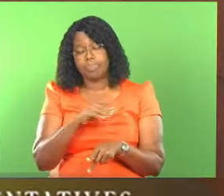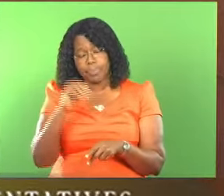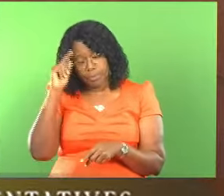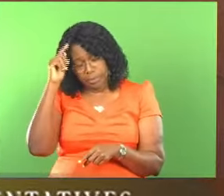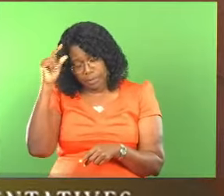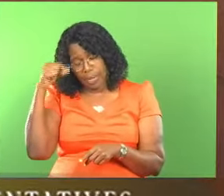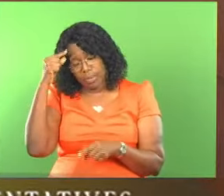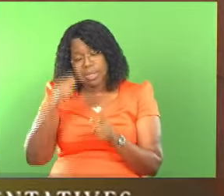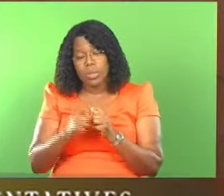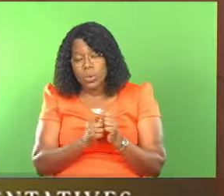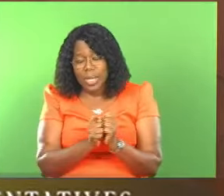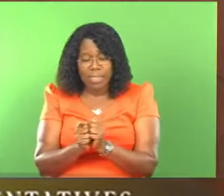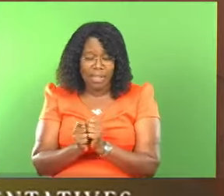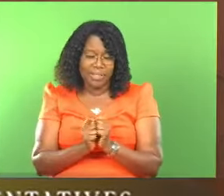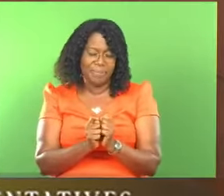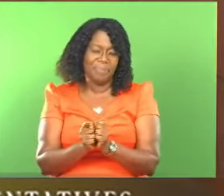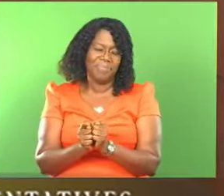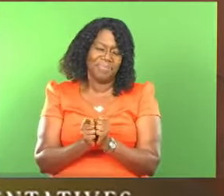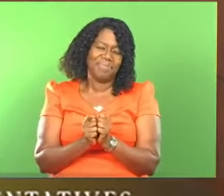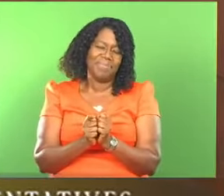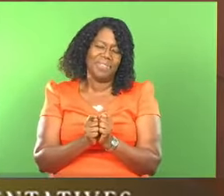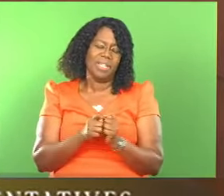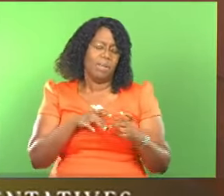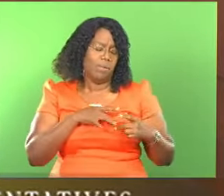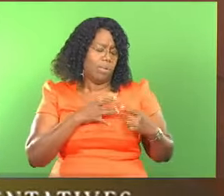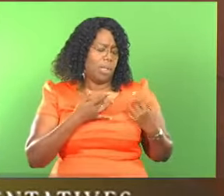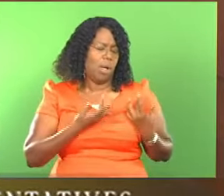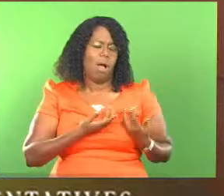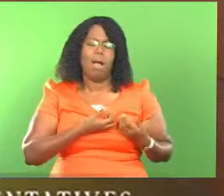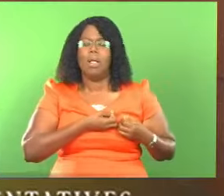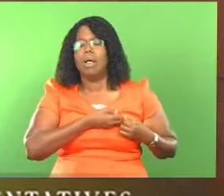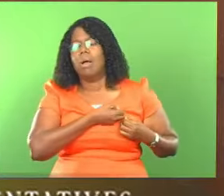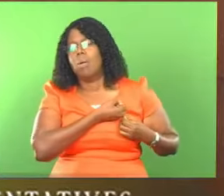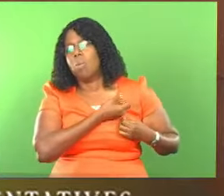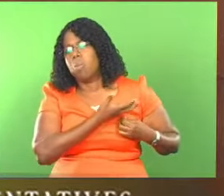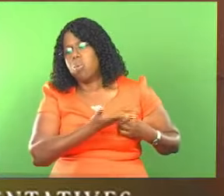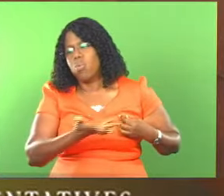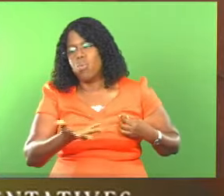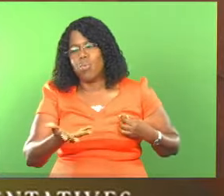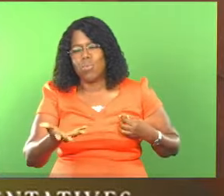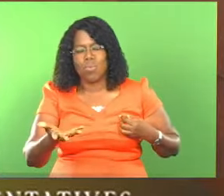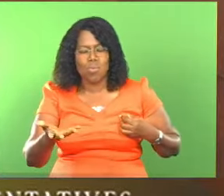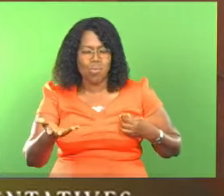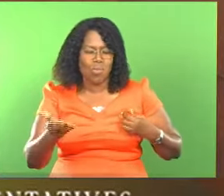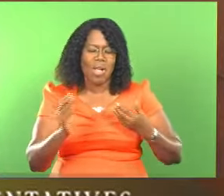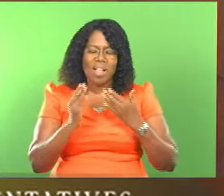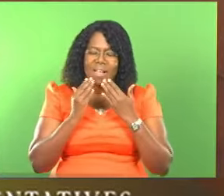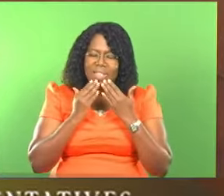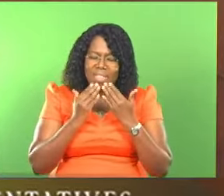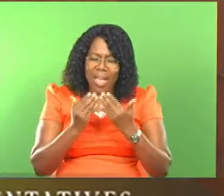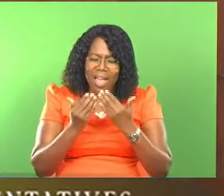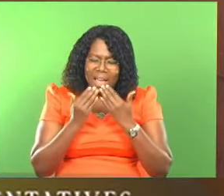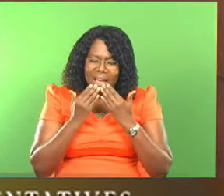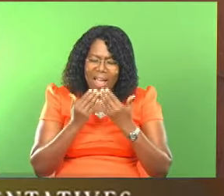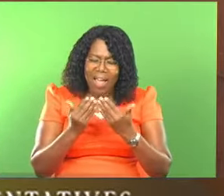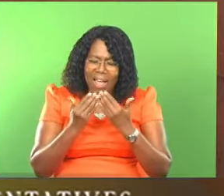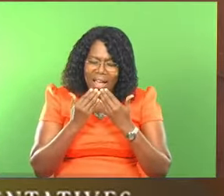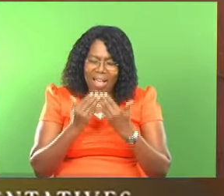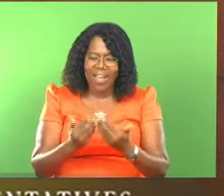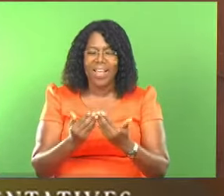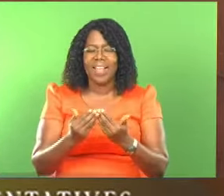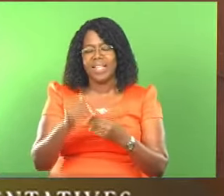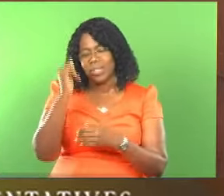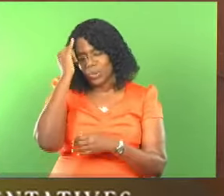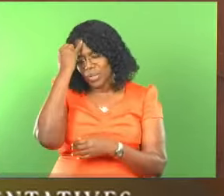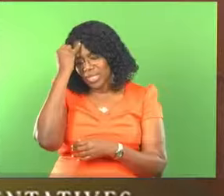heartfelt gratitude for India's very compassionate humanitarian gift of vaccines and medical supplies